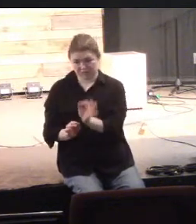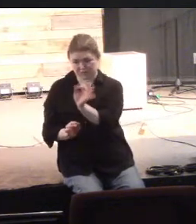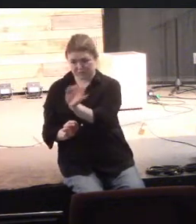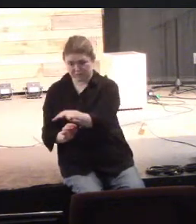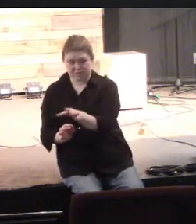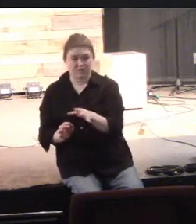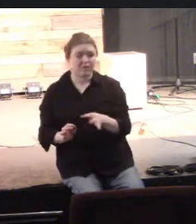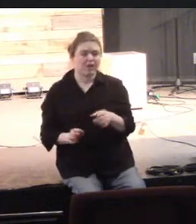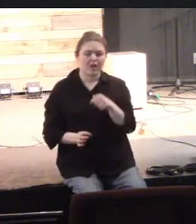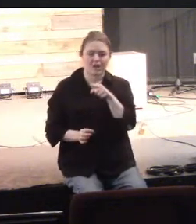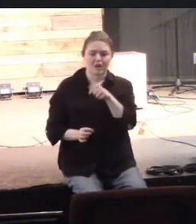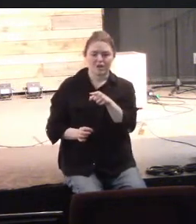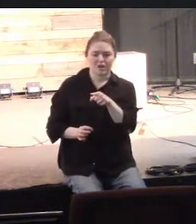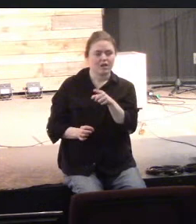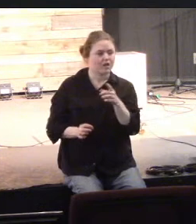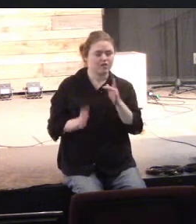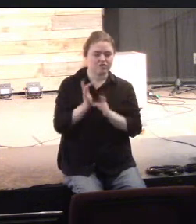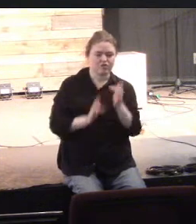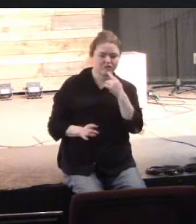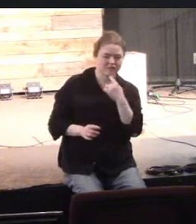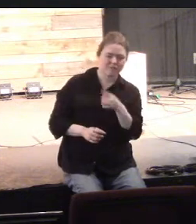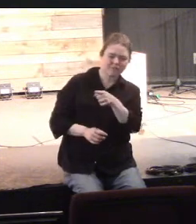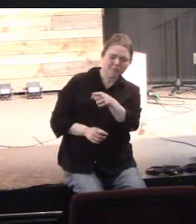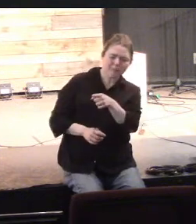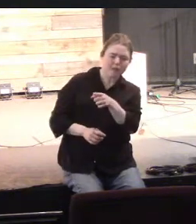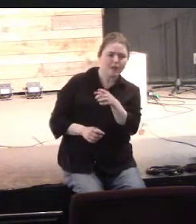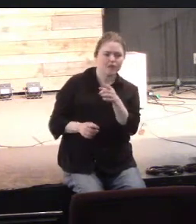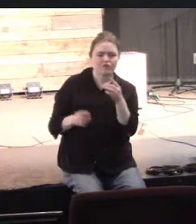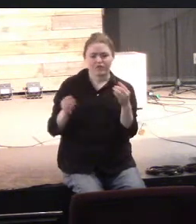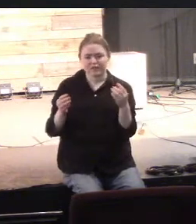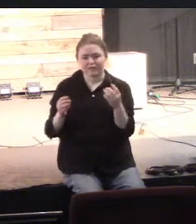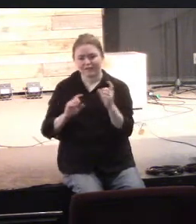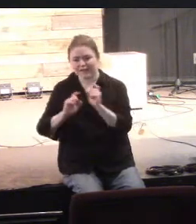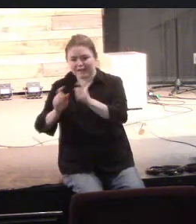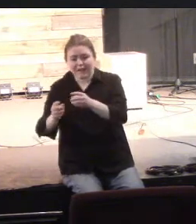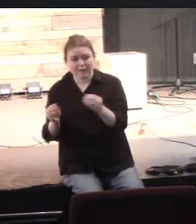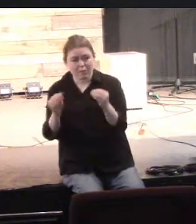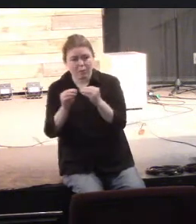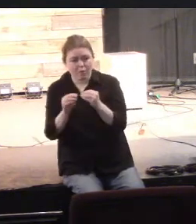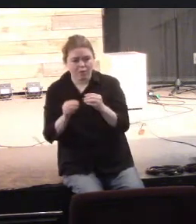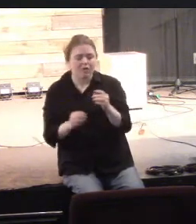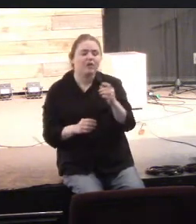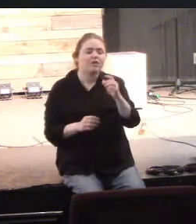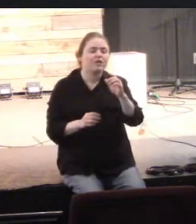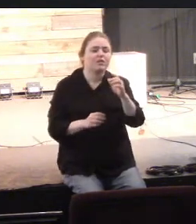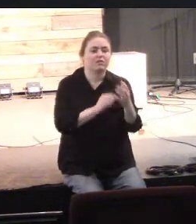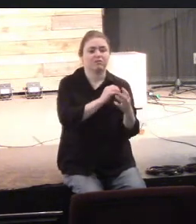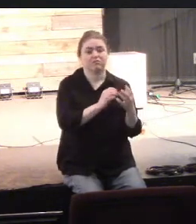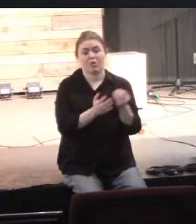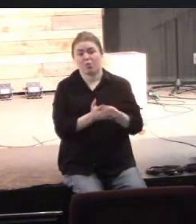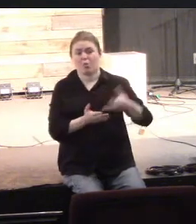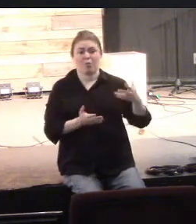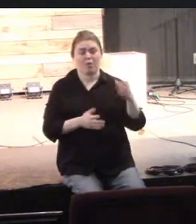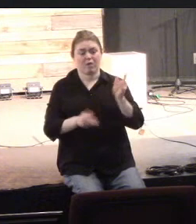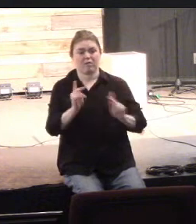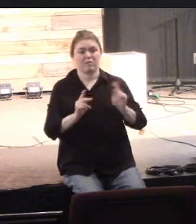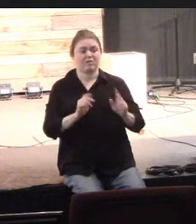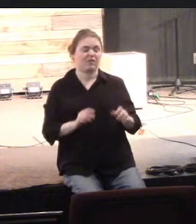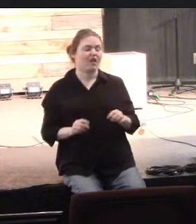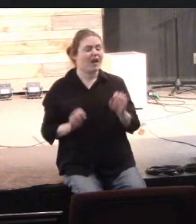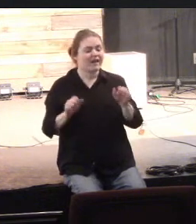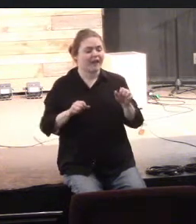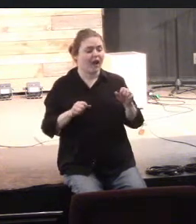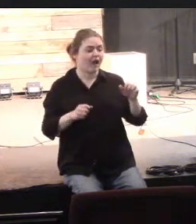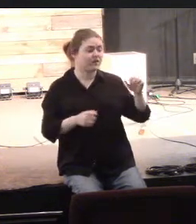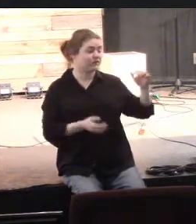people gave their gifts out of their wealth, but she, out of her poverty, put in all she had to live on. And when I